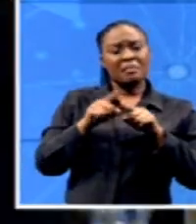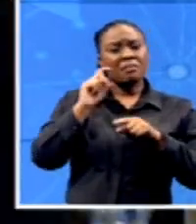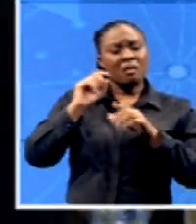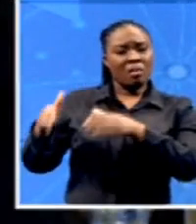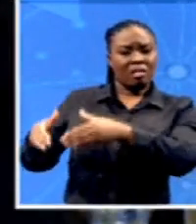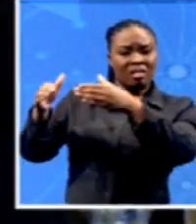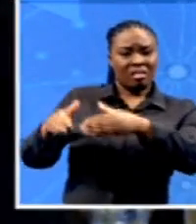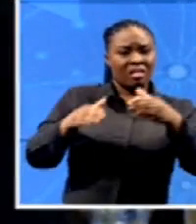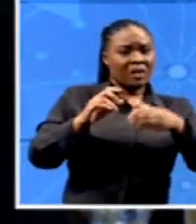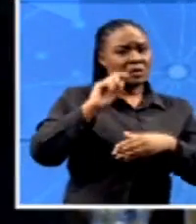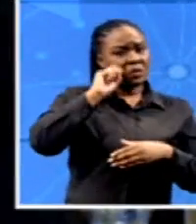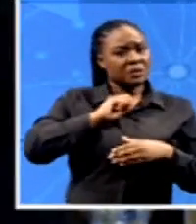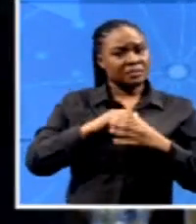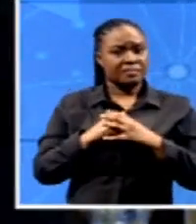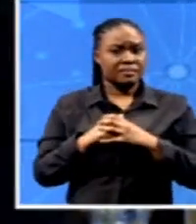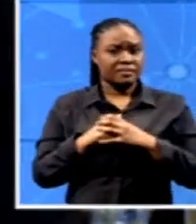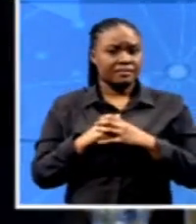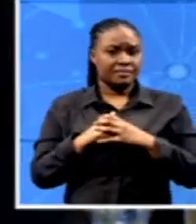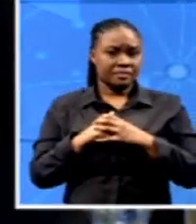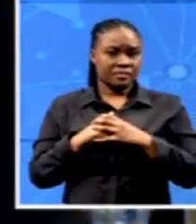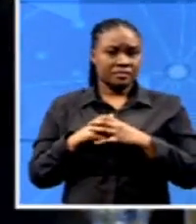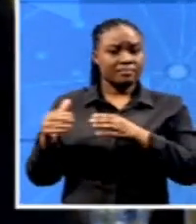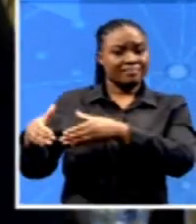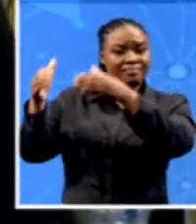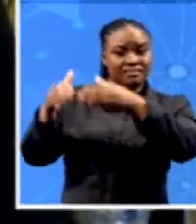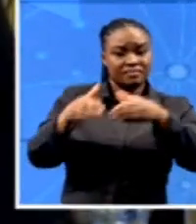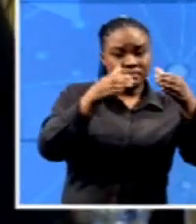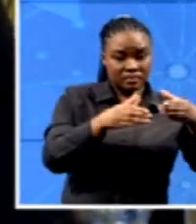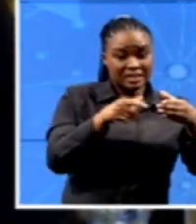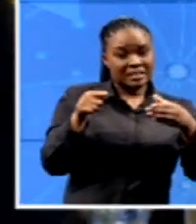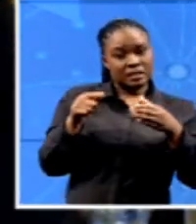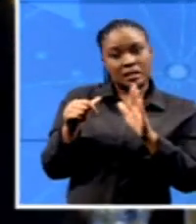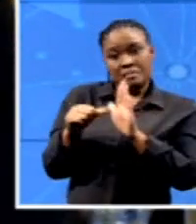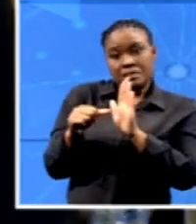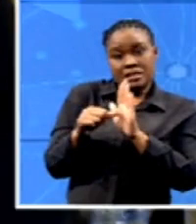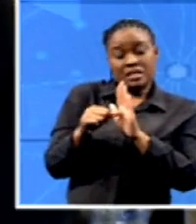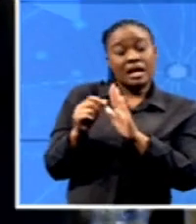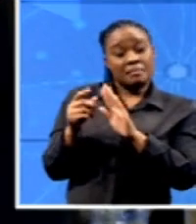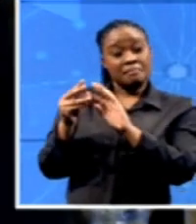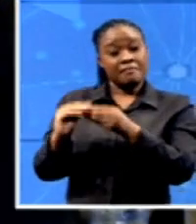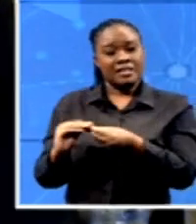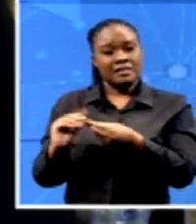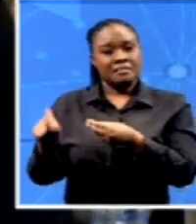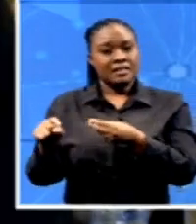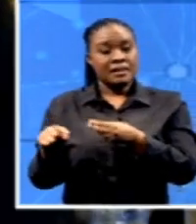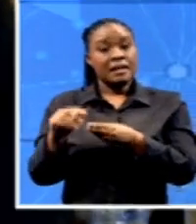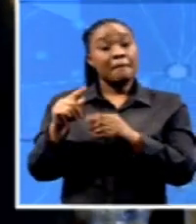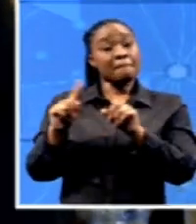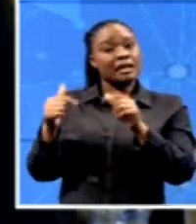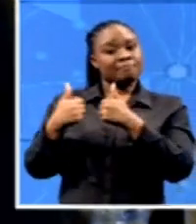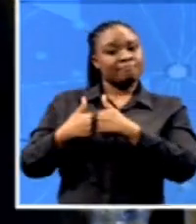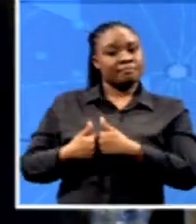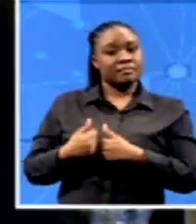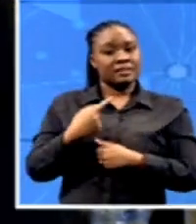mind, and fixing that is an enormous challenge, and Philip and his team are engaged on that.